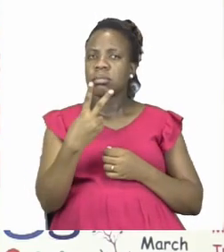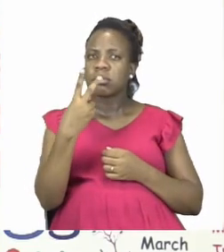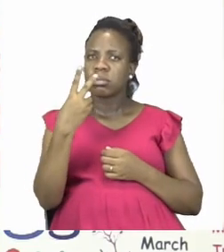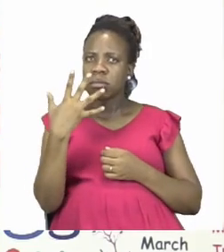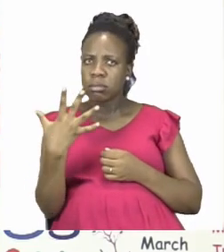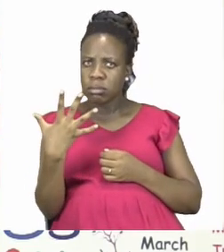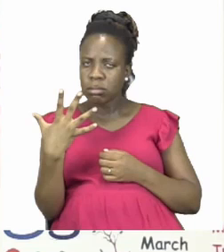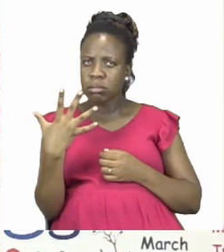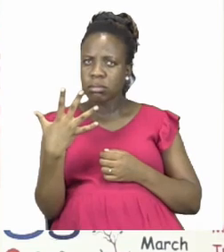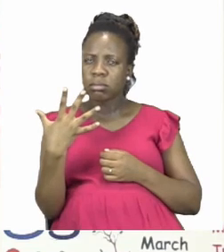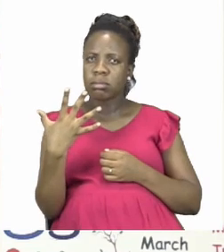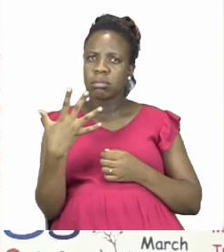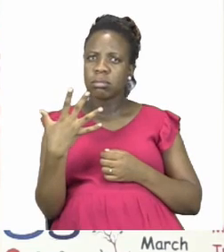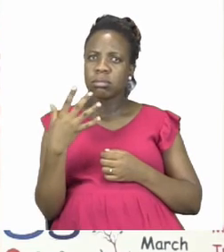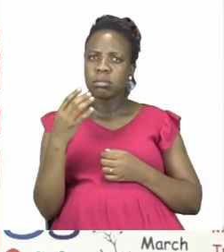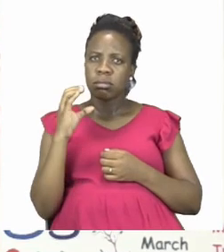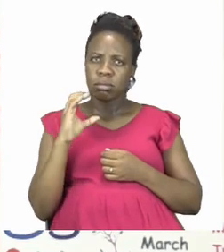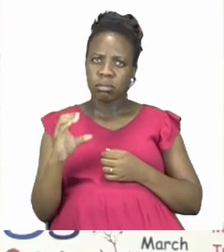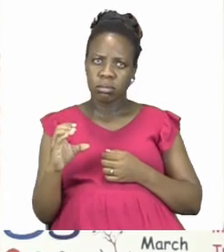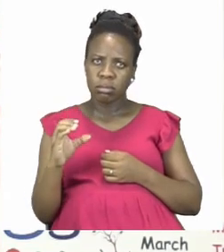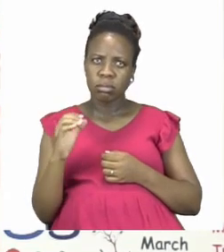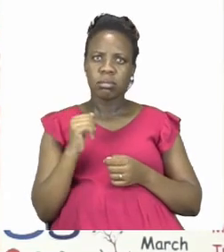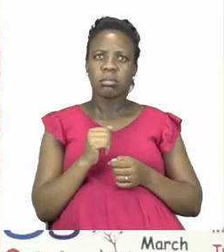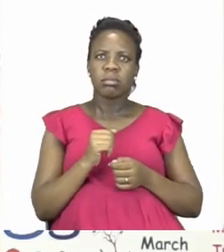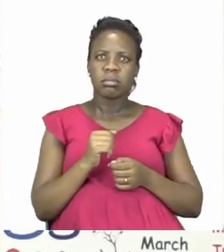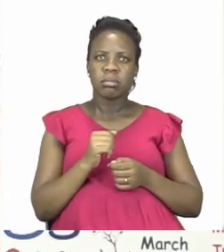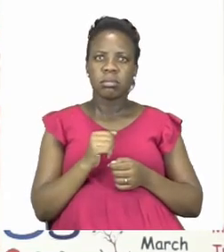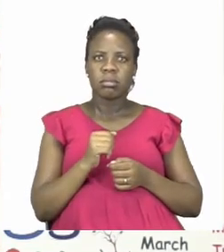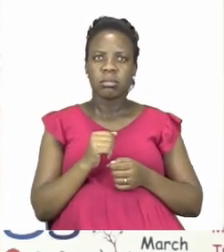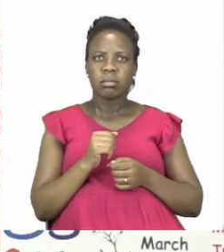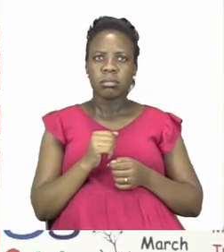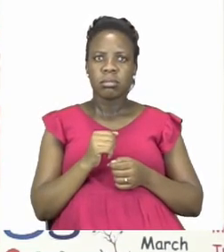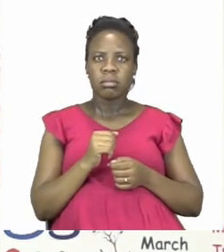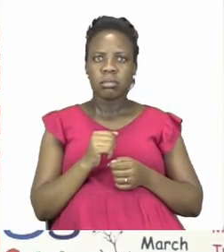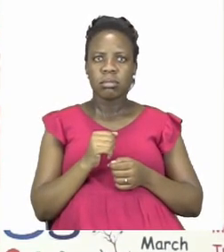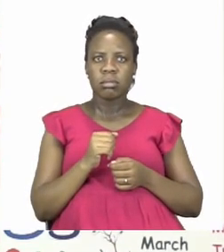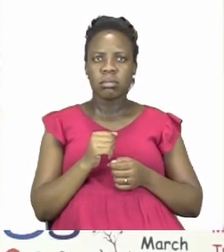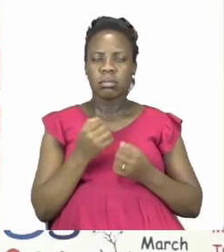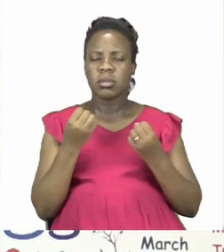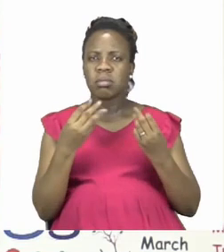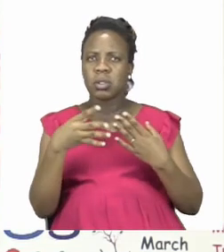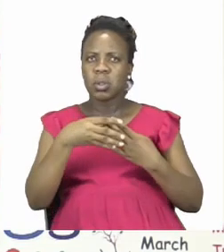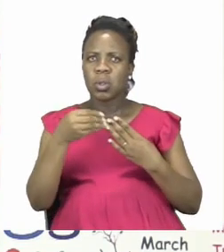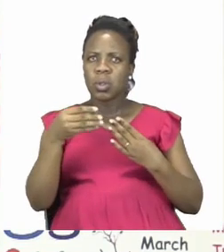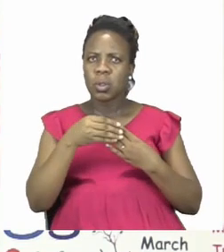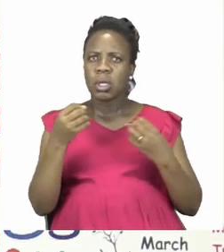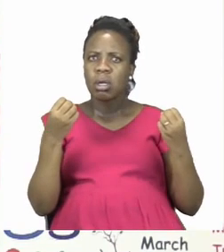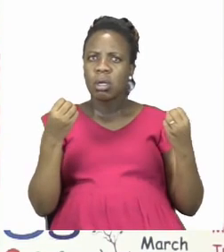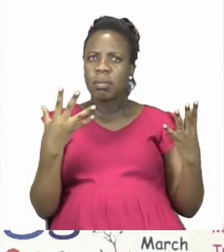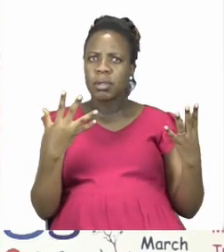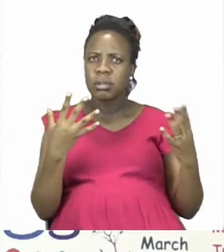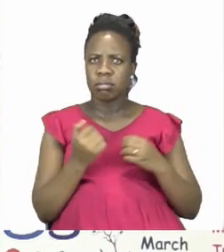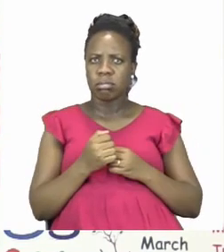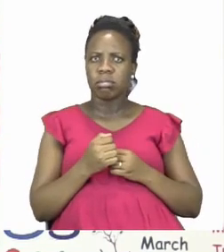cents. Now boys and girls, you have to go ahead and you have to write in how many notes and how many